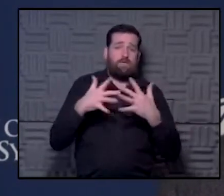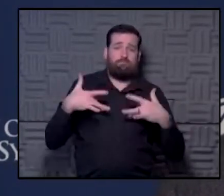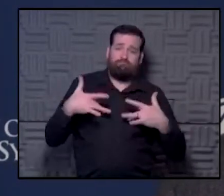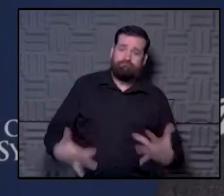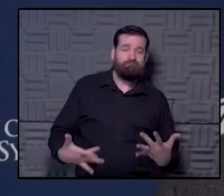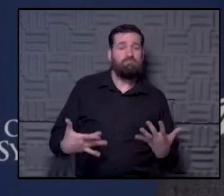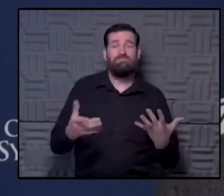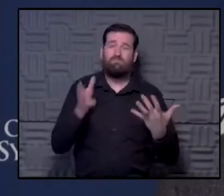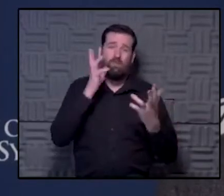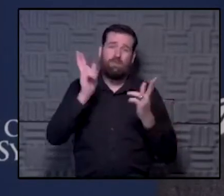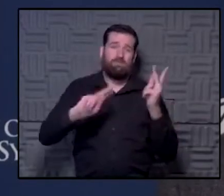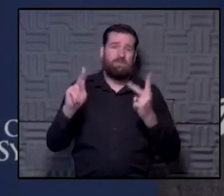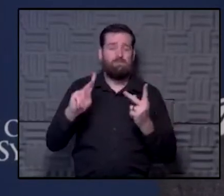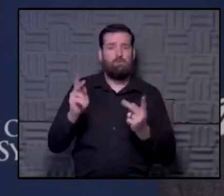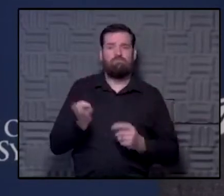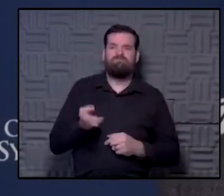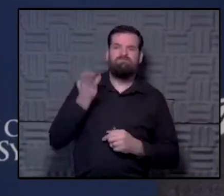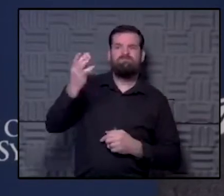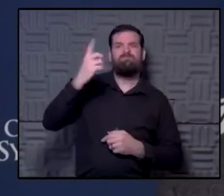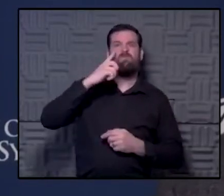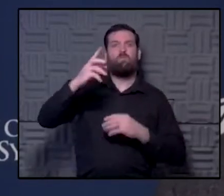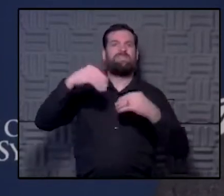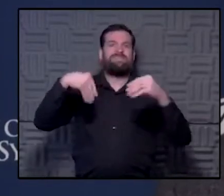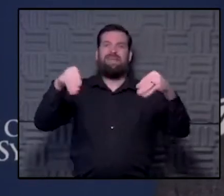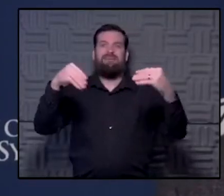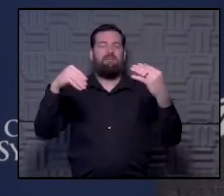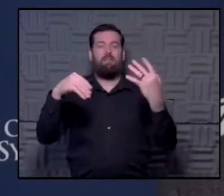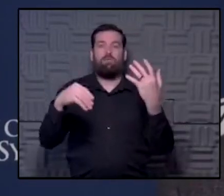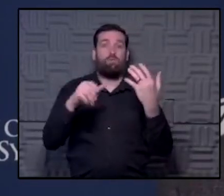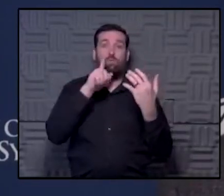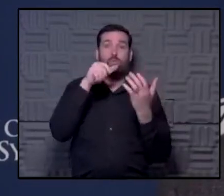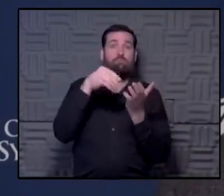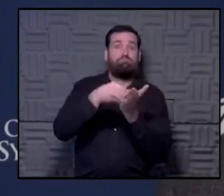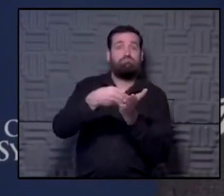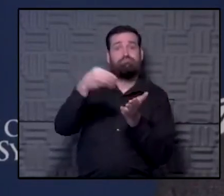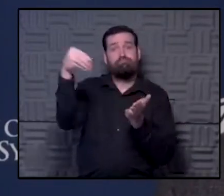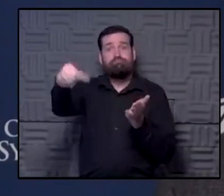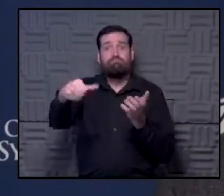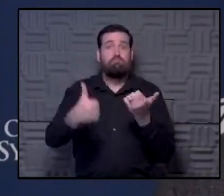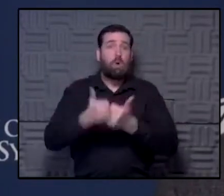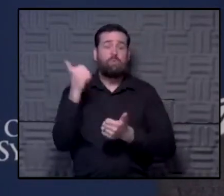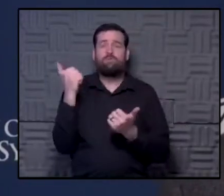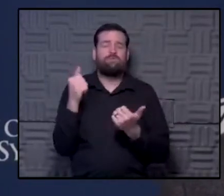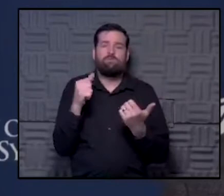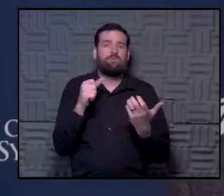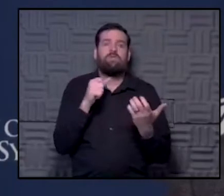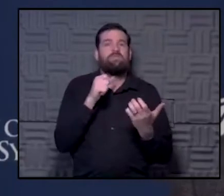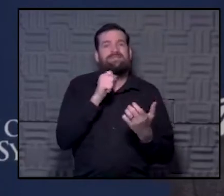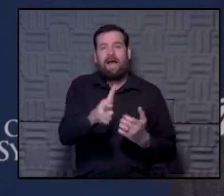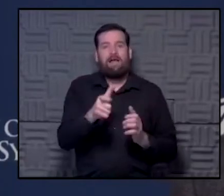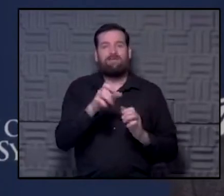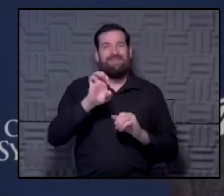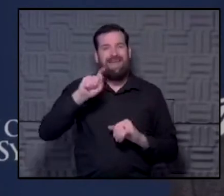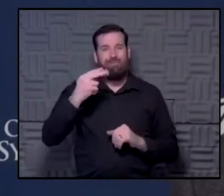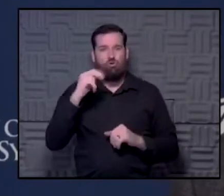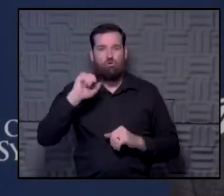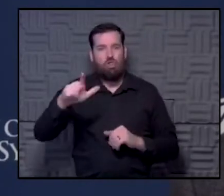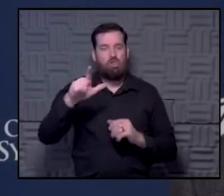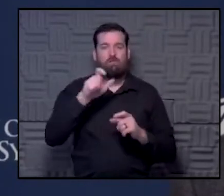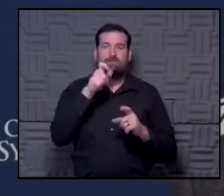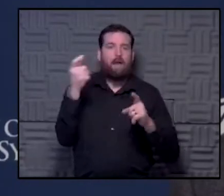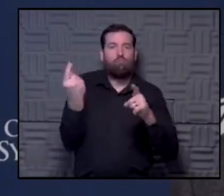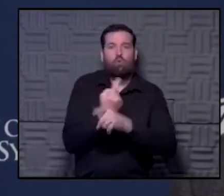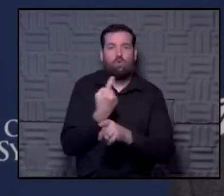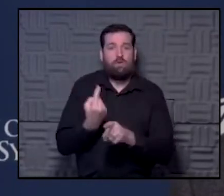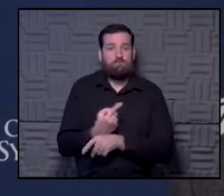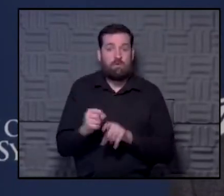people who are going to offer this thing for sale to the highest bidder, and it's completely unethical and completely inappropriate. But when people hear